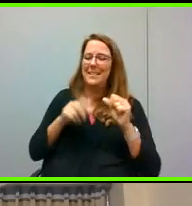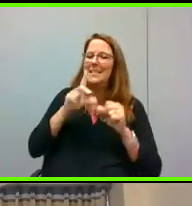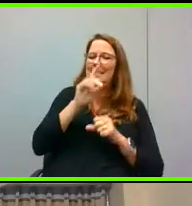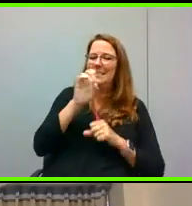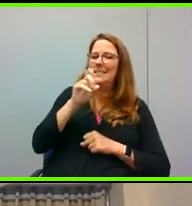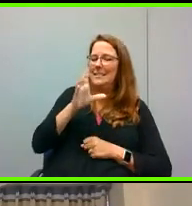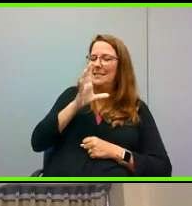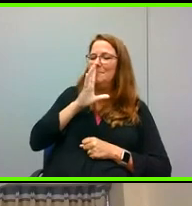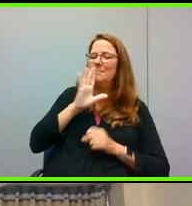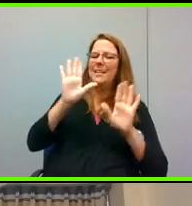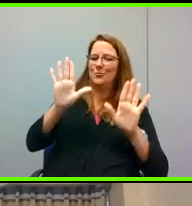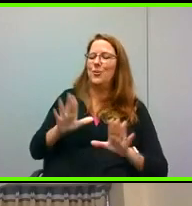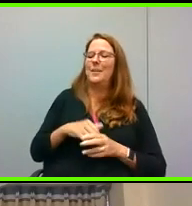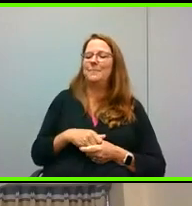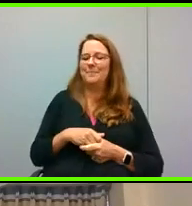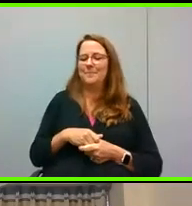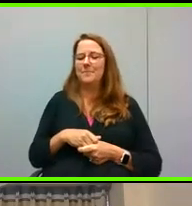So